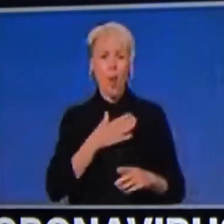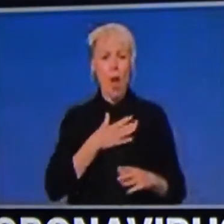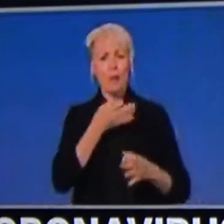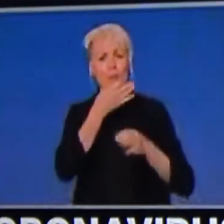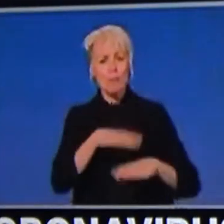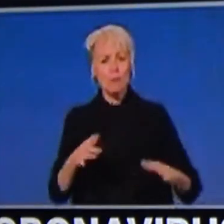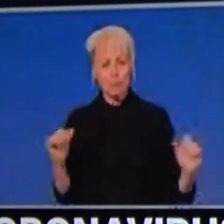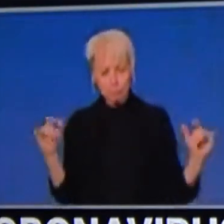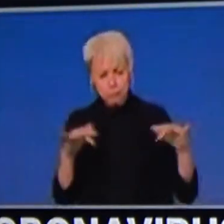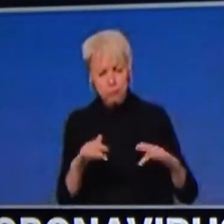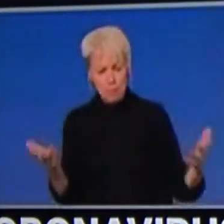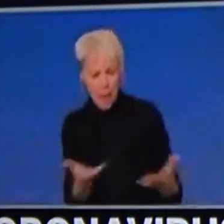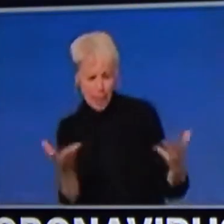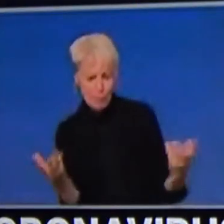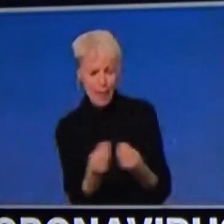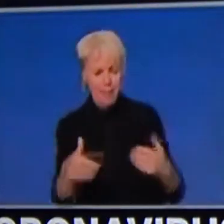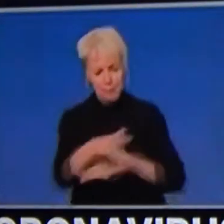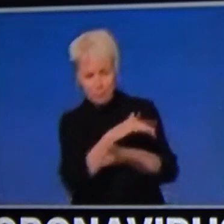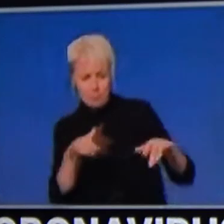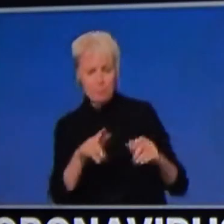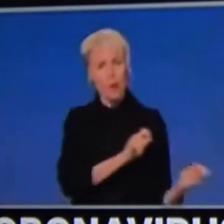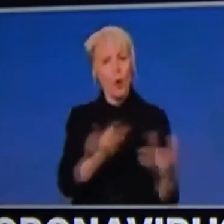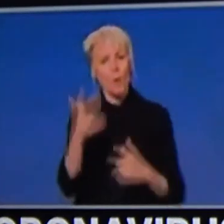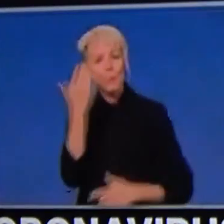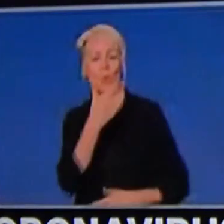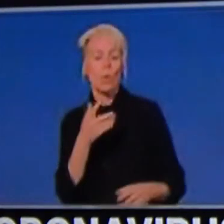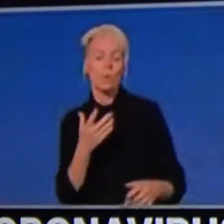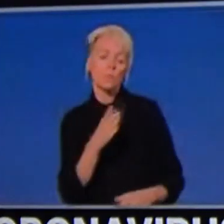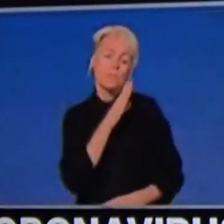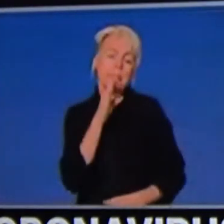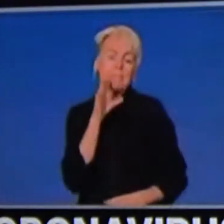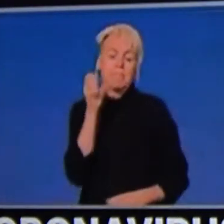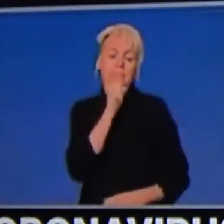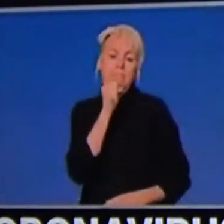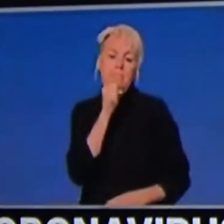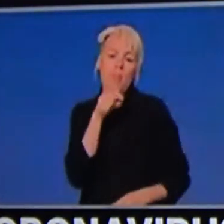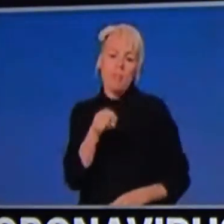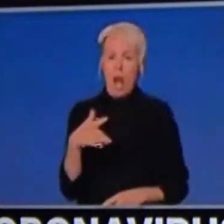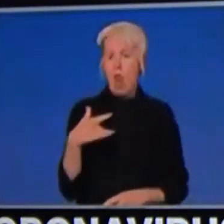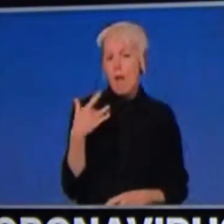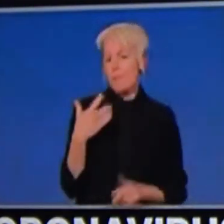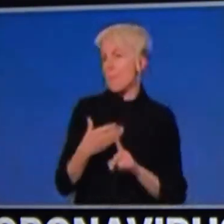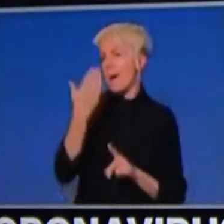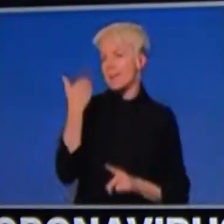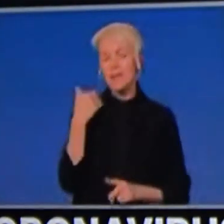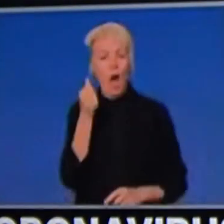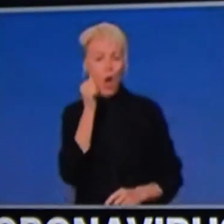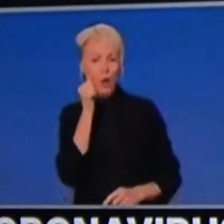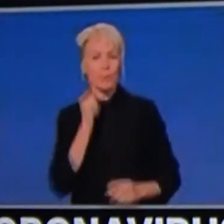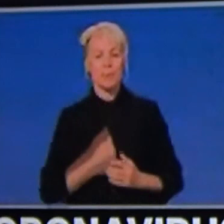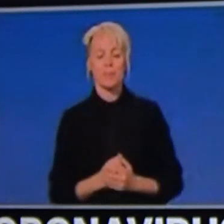go to school and be with their friends, and we miss all of that. But the suppression path, I